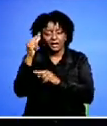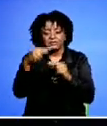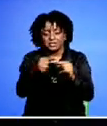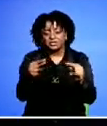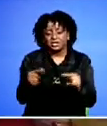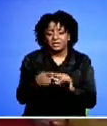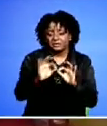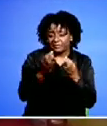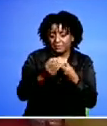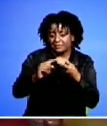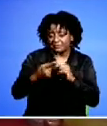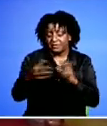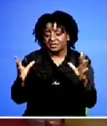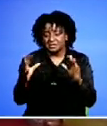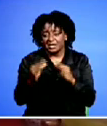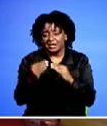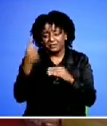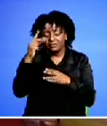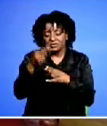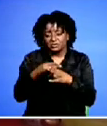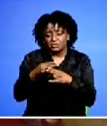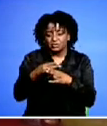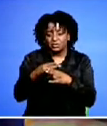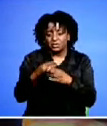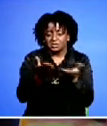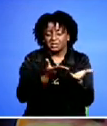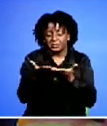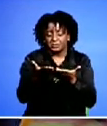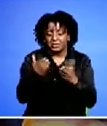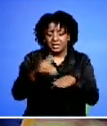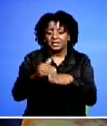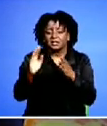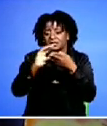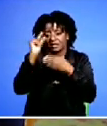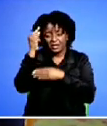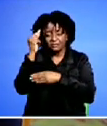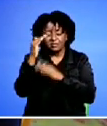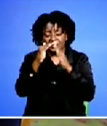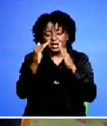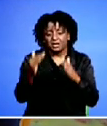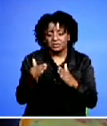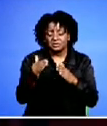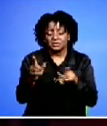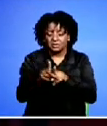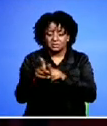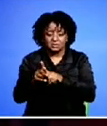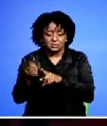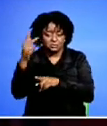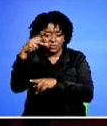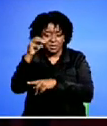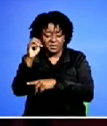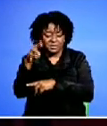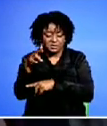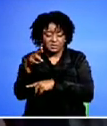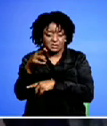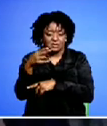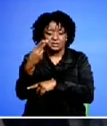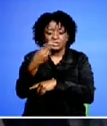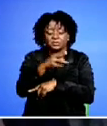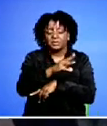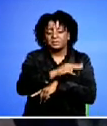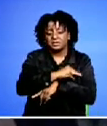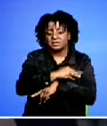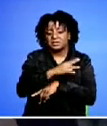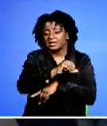Government House for that brief ceremony. Also in hand for the occasion, Prime Minister Dr. the Honorable Hubert Minnis and other